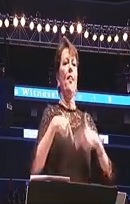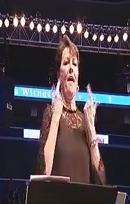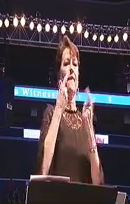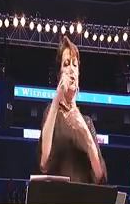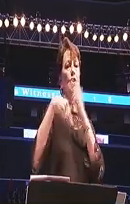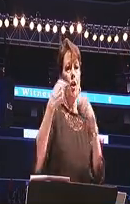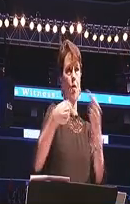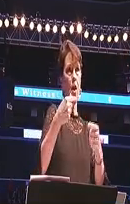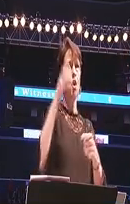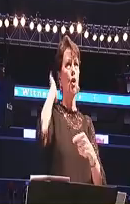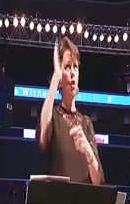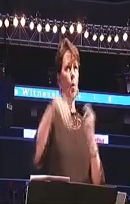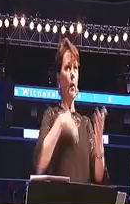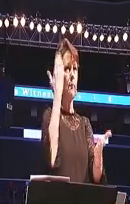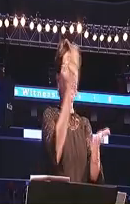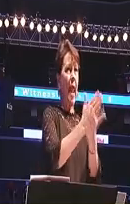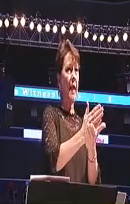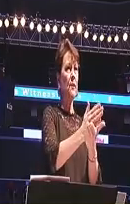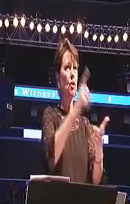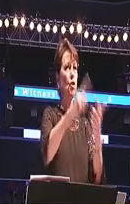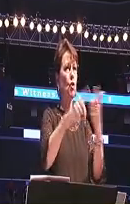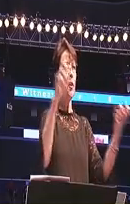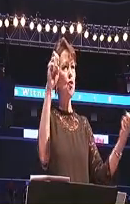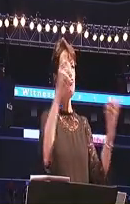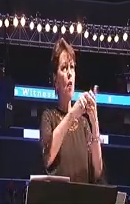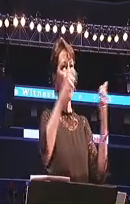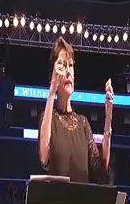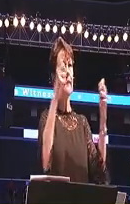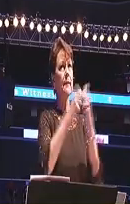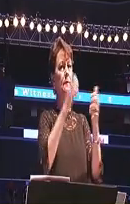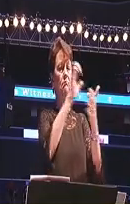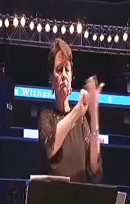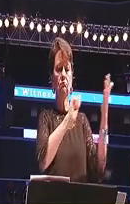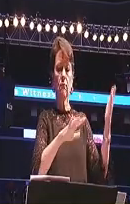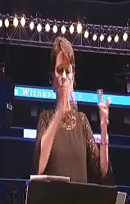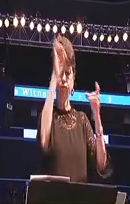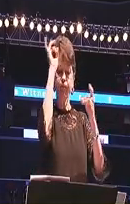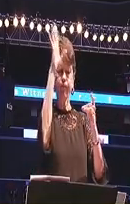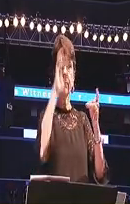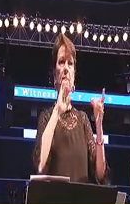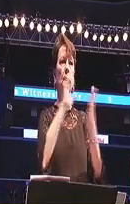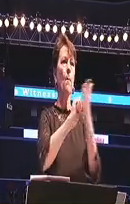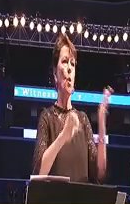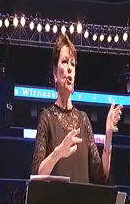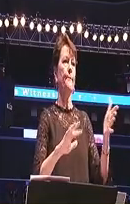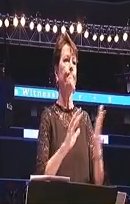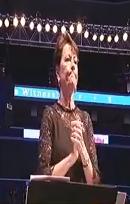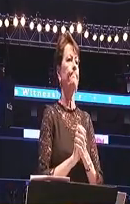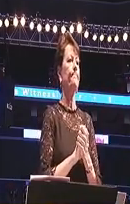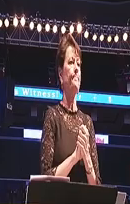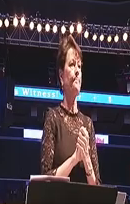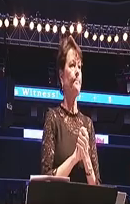will bring an end to the crisis and abomination that is abortion.